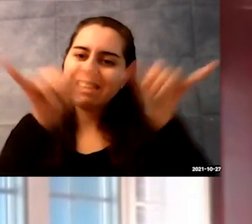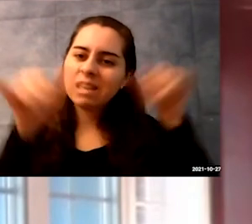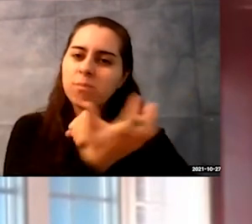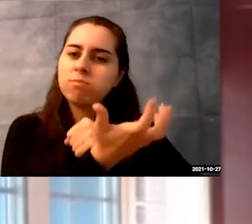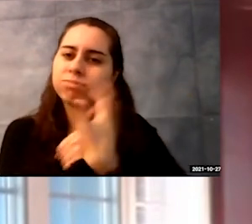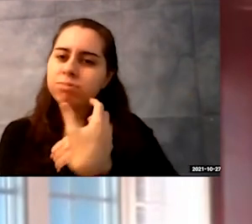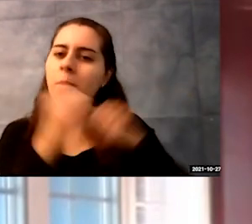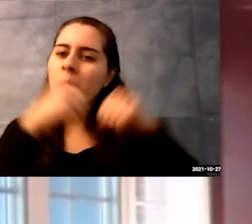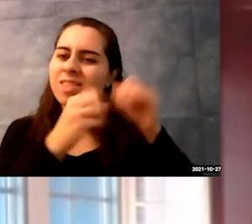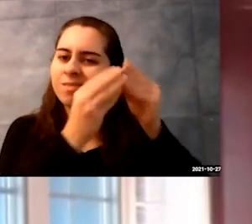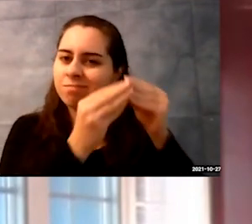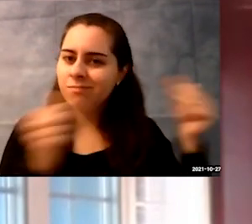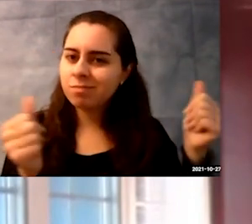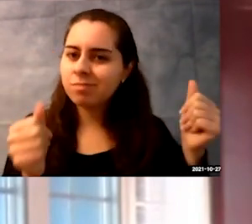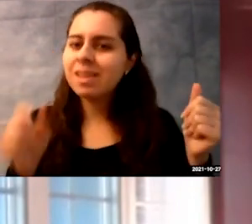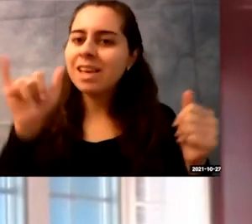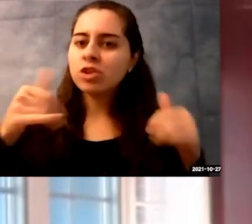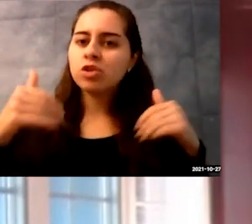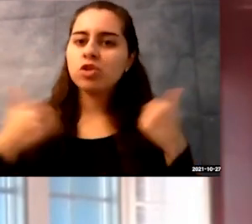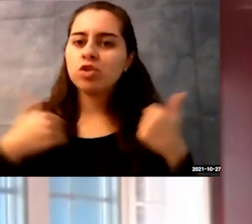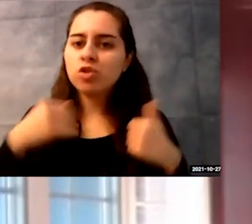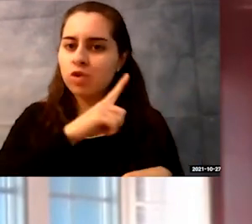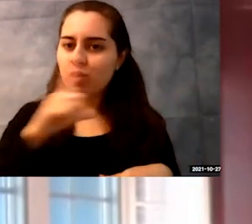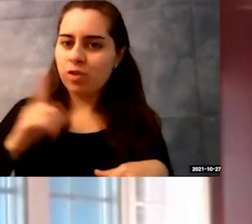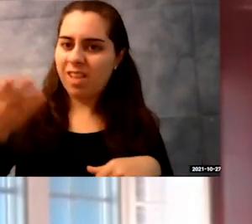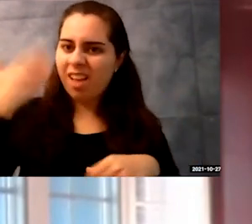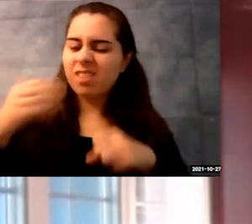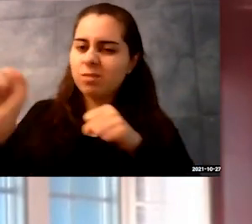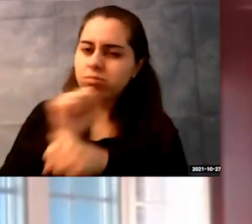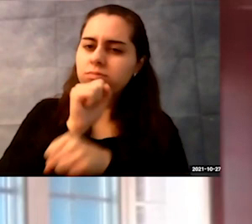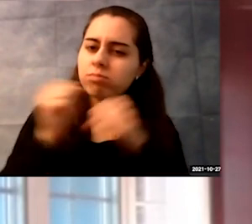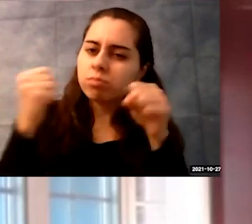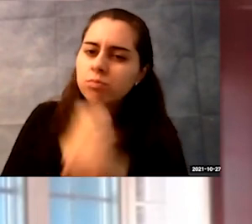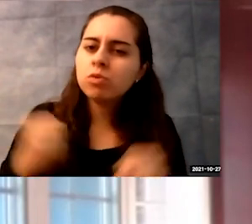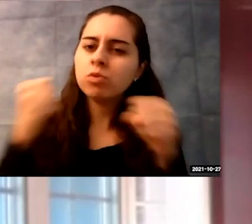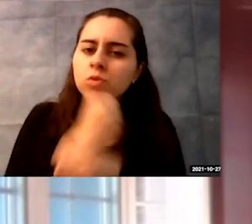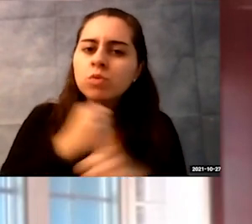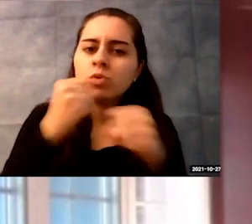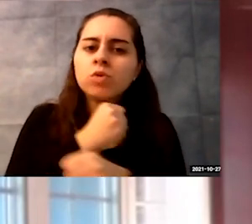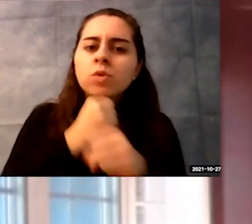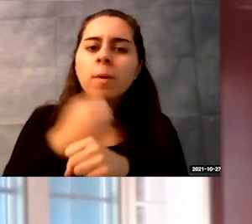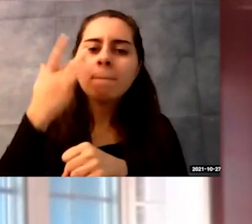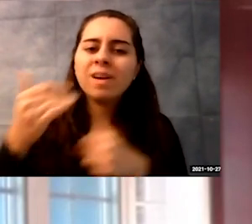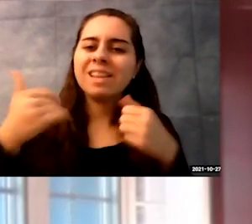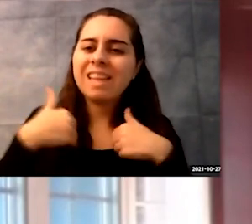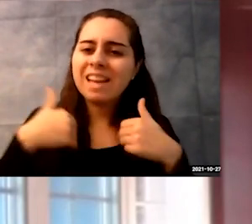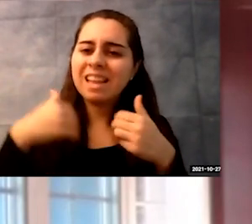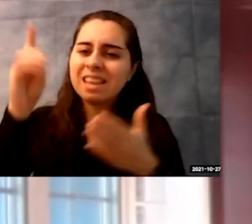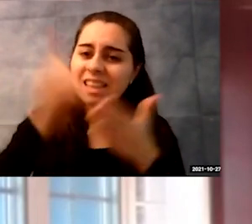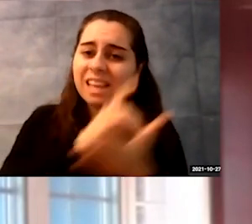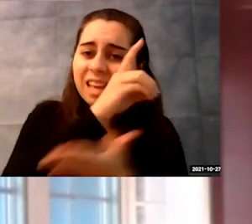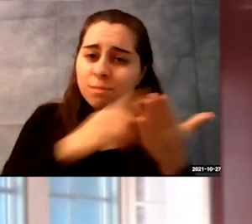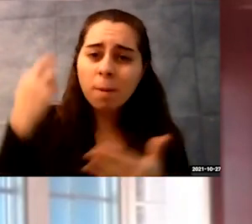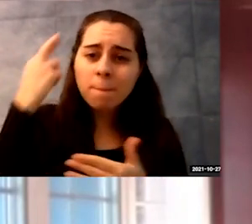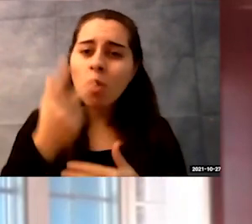was, actually in practice, fighting the racism in the society, the sexism